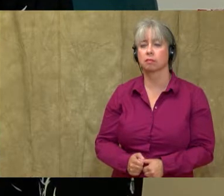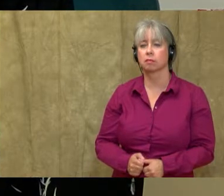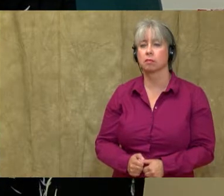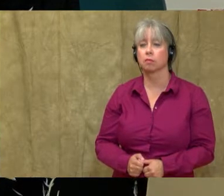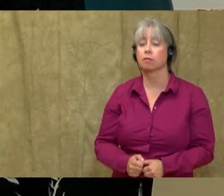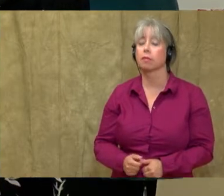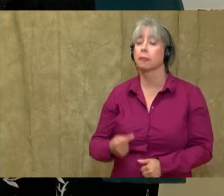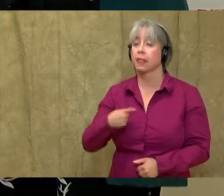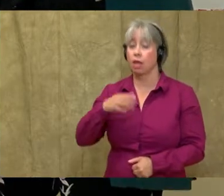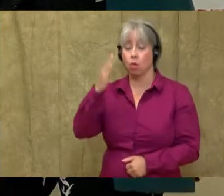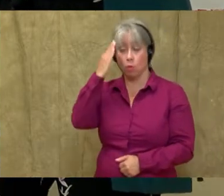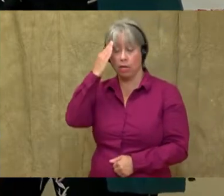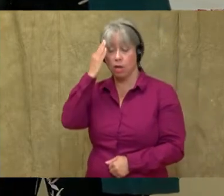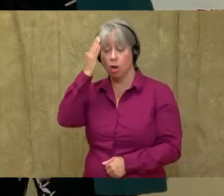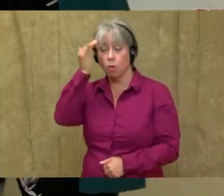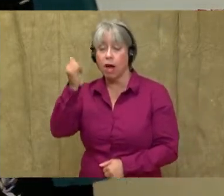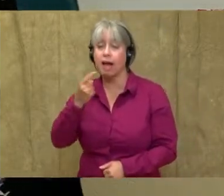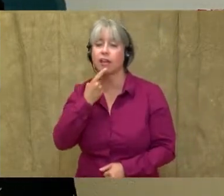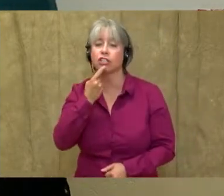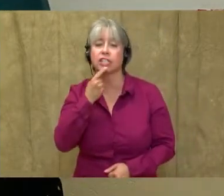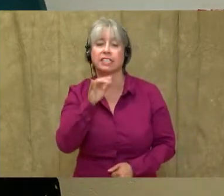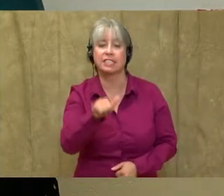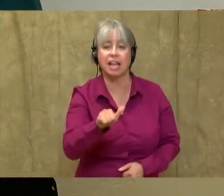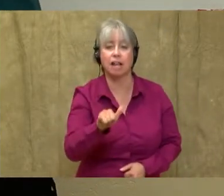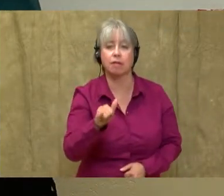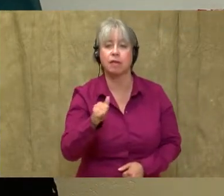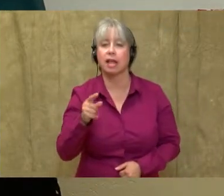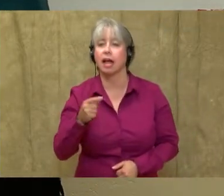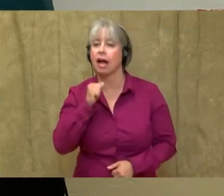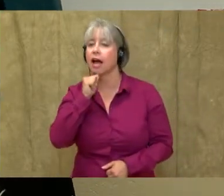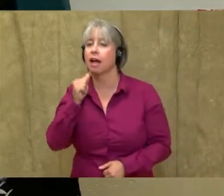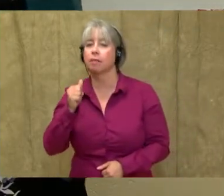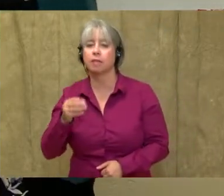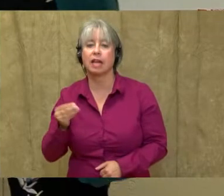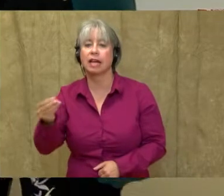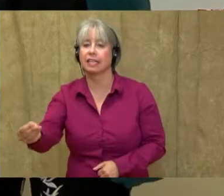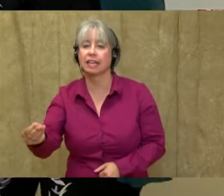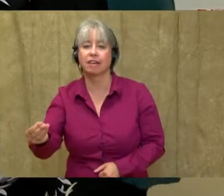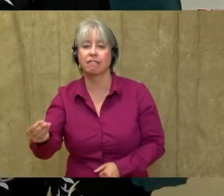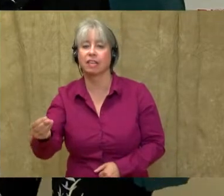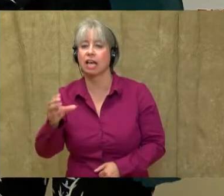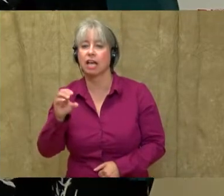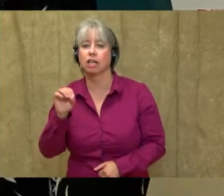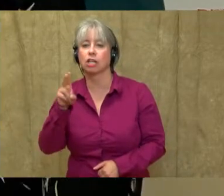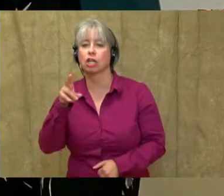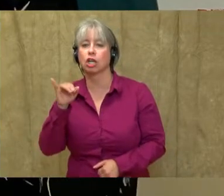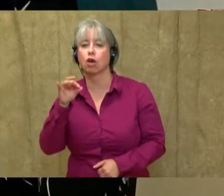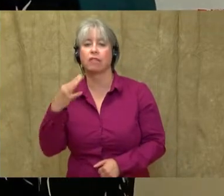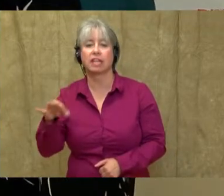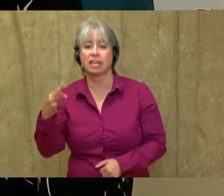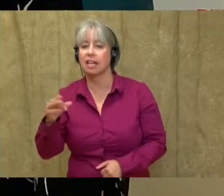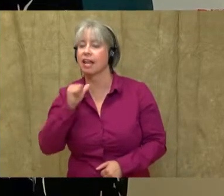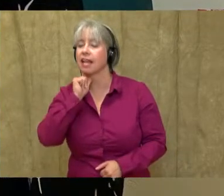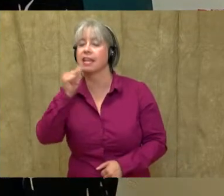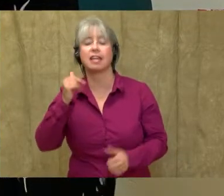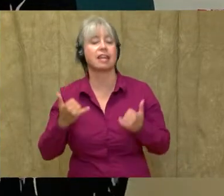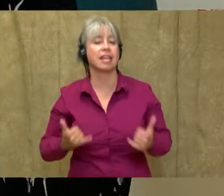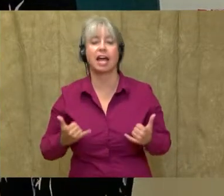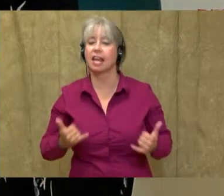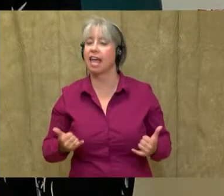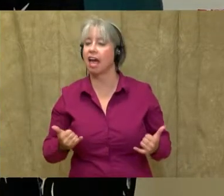We know this because she says it. She says, I am giving COVID-19 a not today. Let's move on to the second